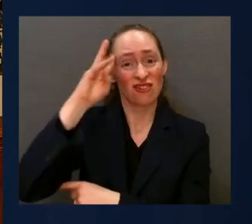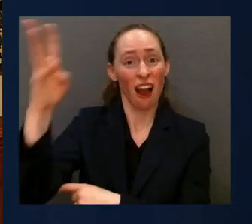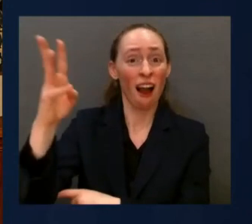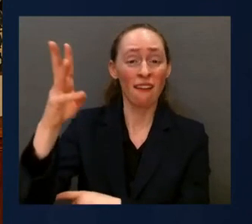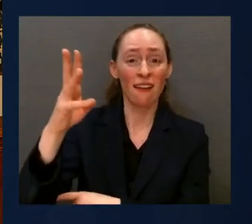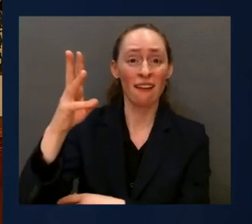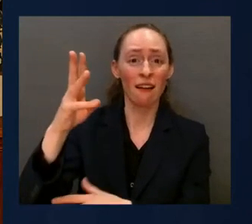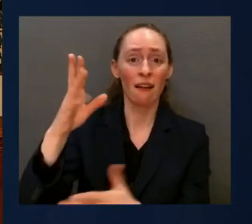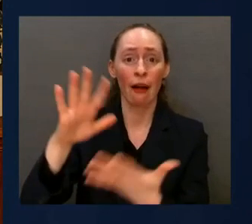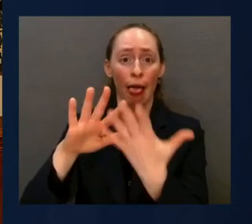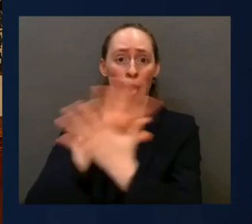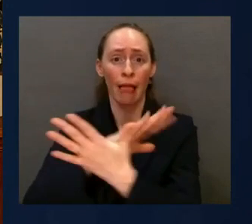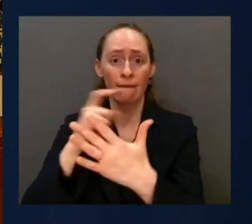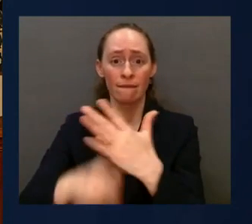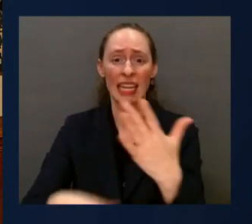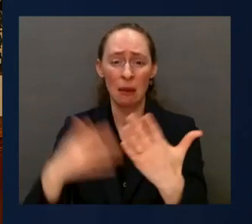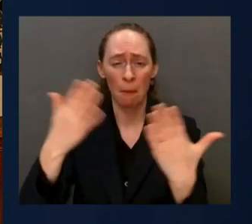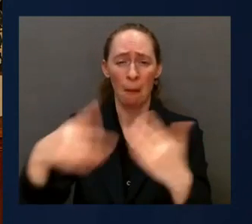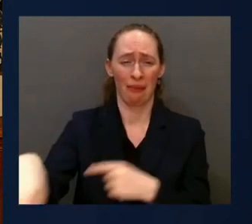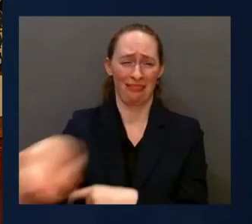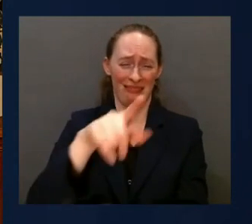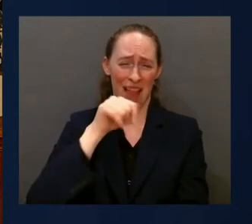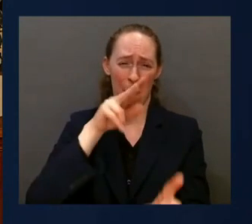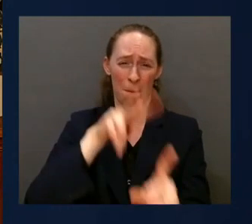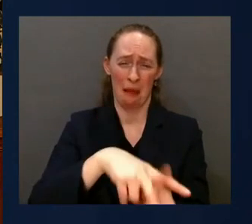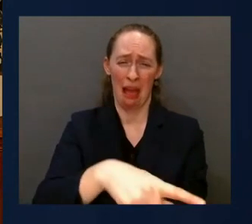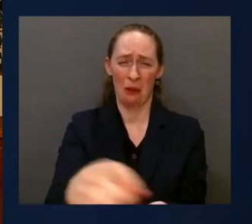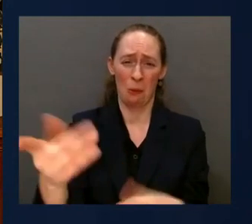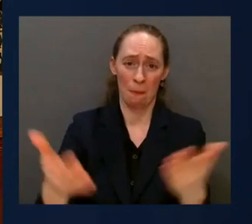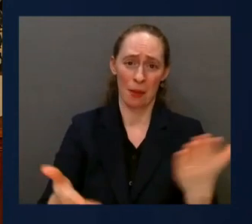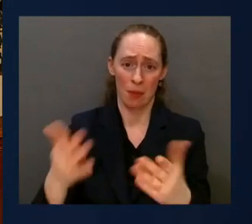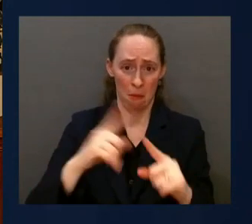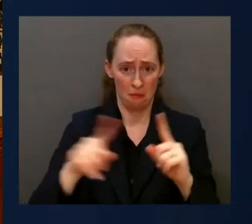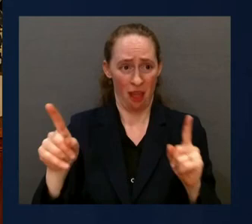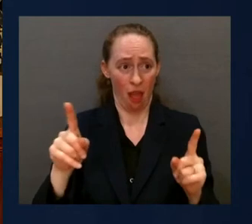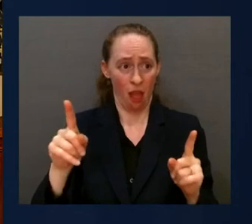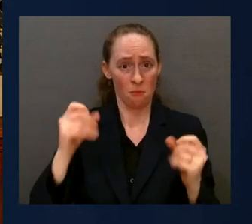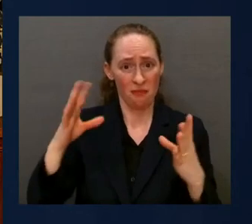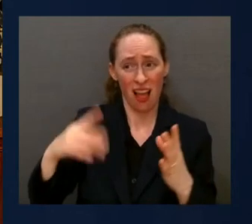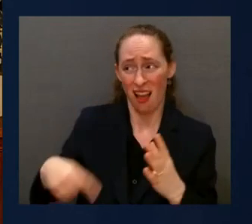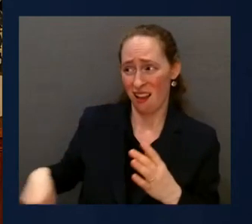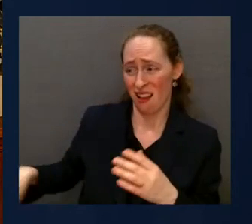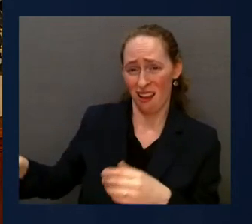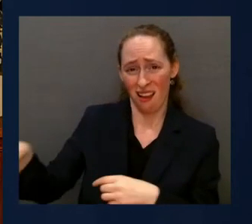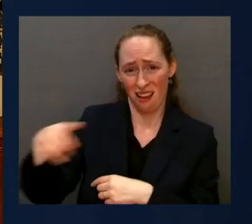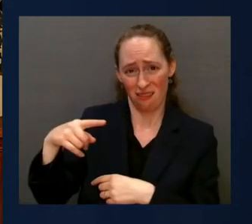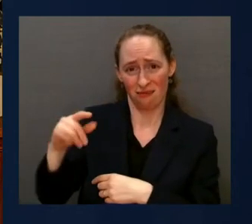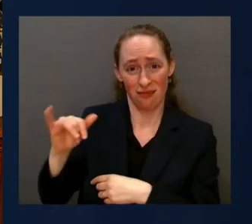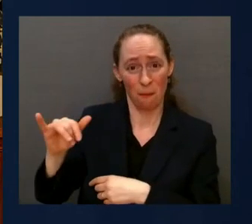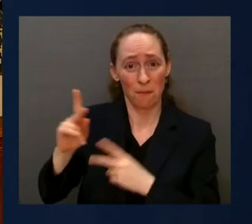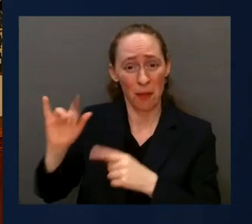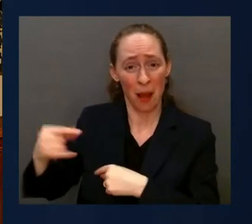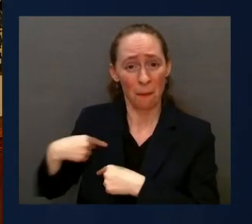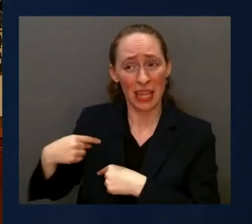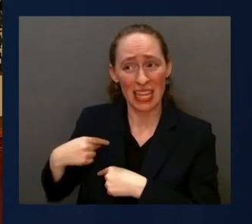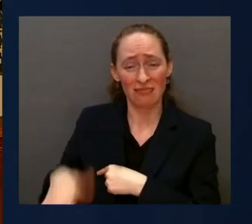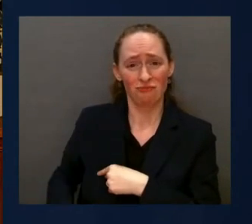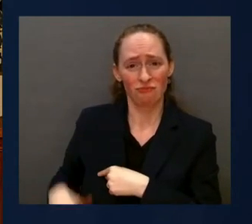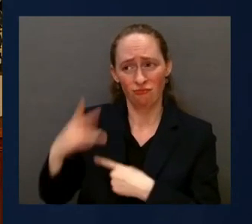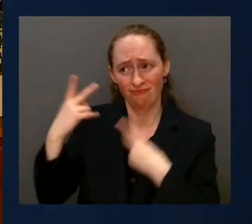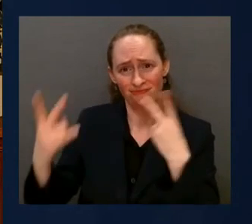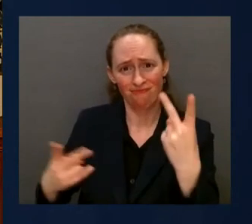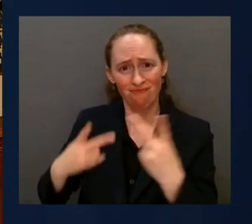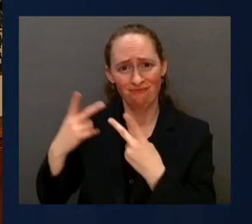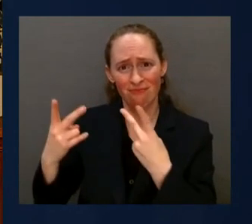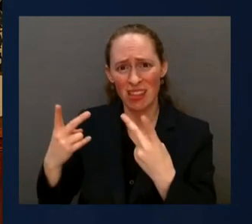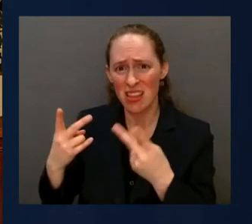They add up to hundreds of dollars a month. They make it harder for you to pay your bills or afford that family trip. I know how unfair